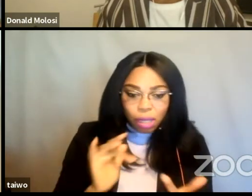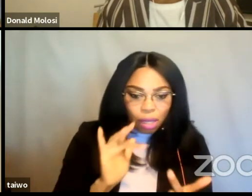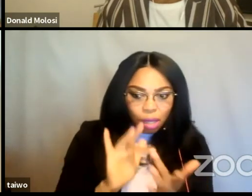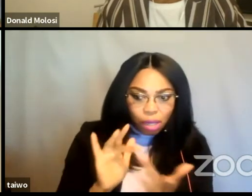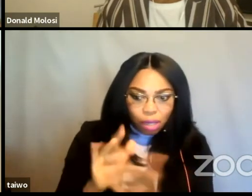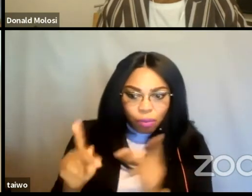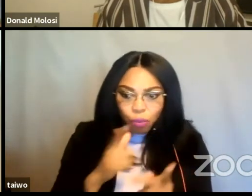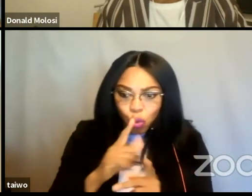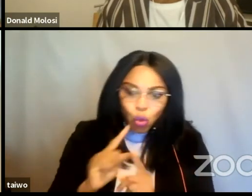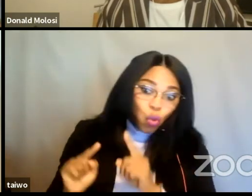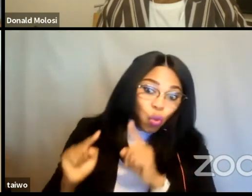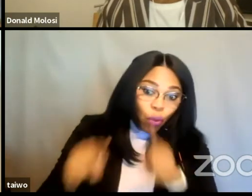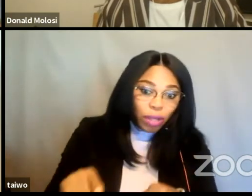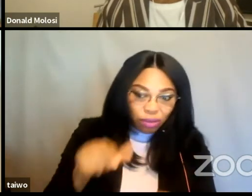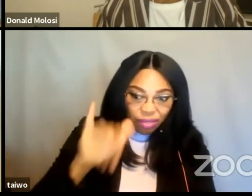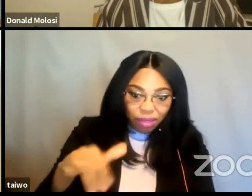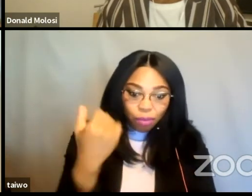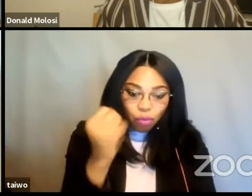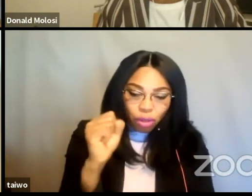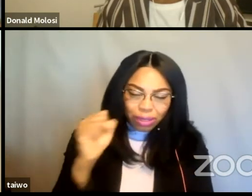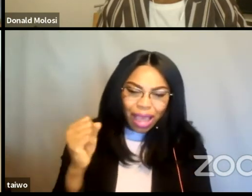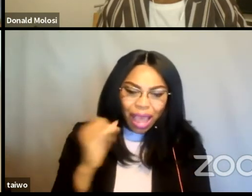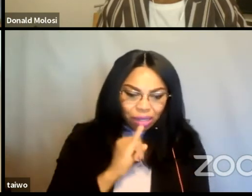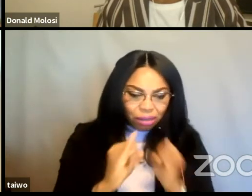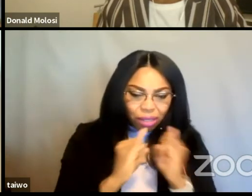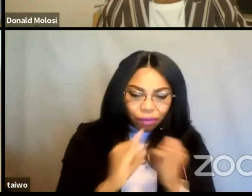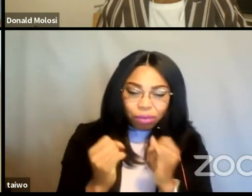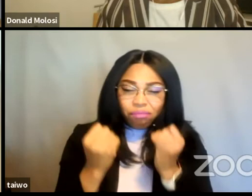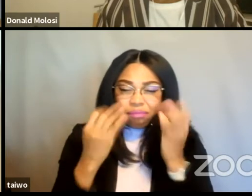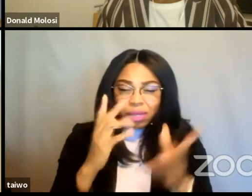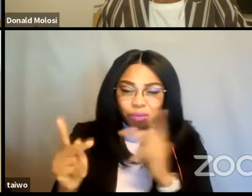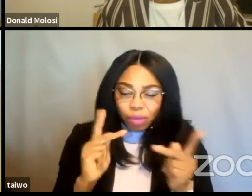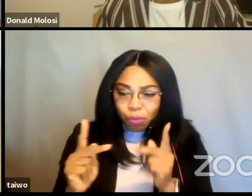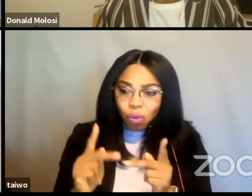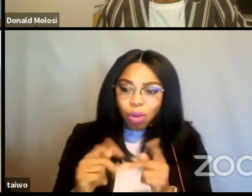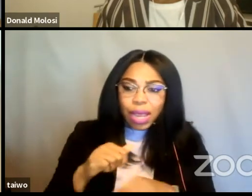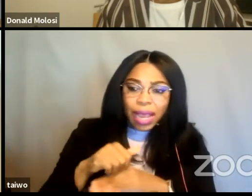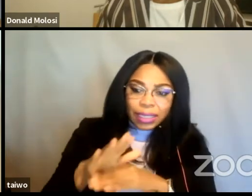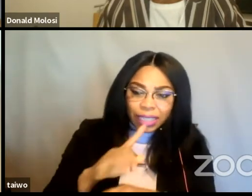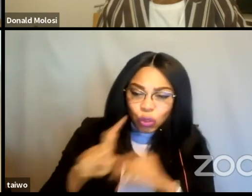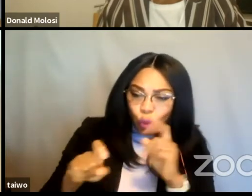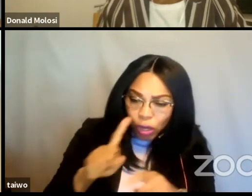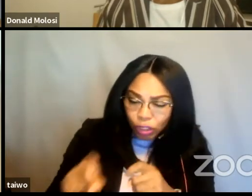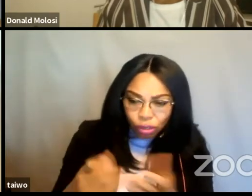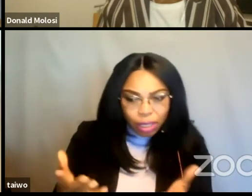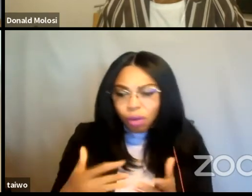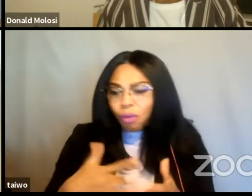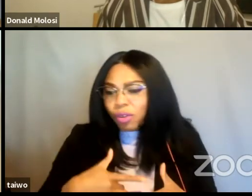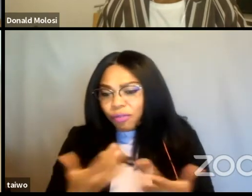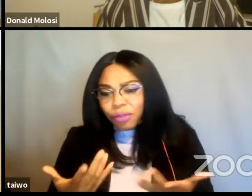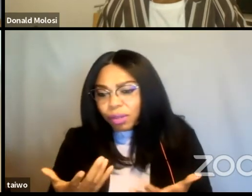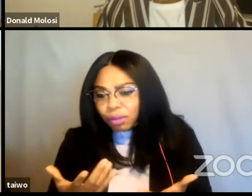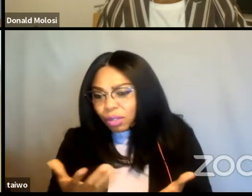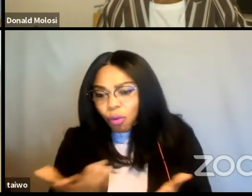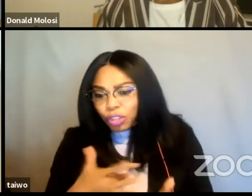attended this protest. I interviewed a lot of people. I sent questionnaires, you know, what do you feel about this protest? You